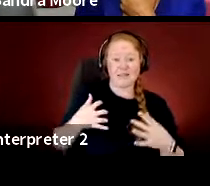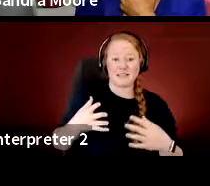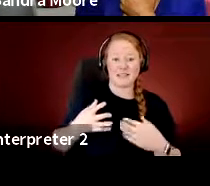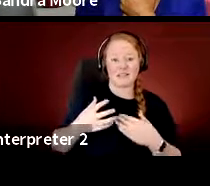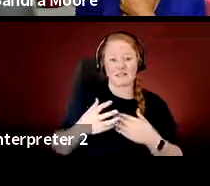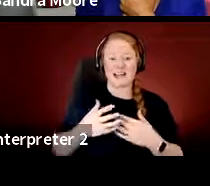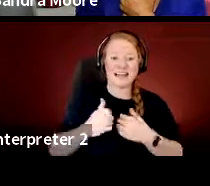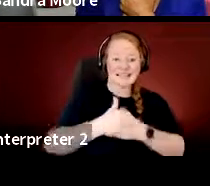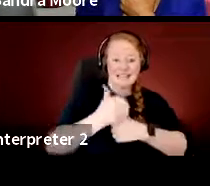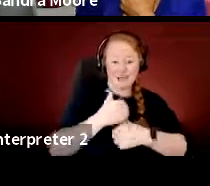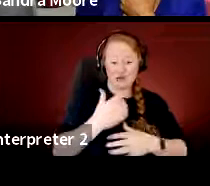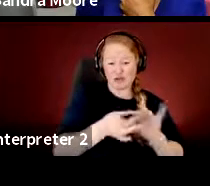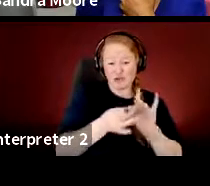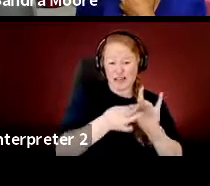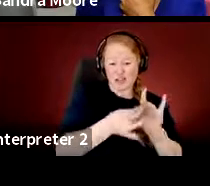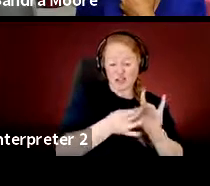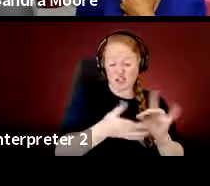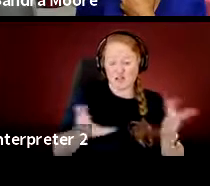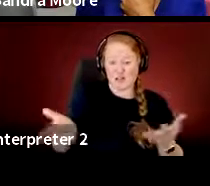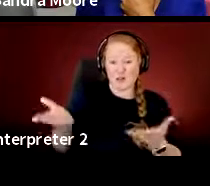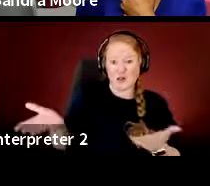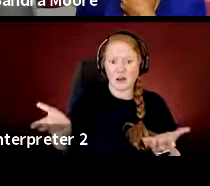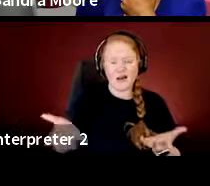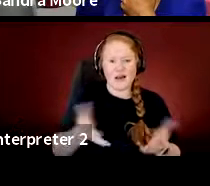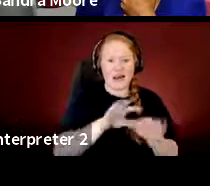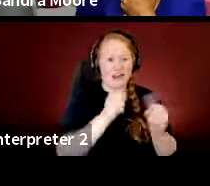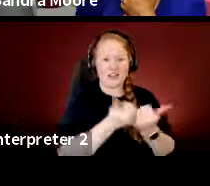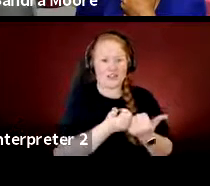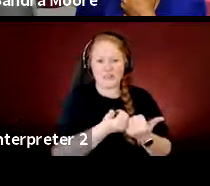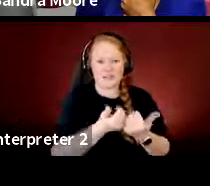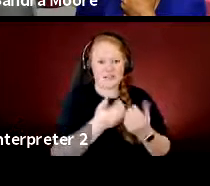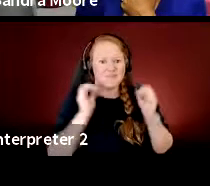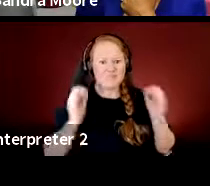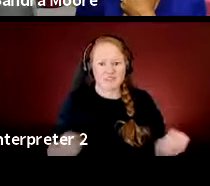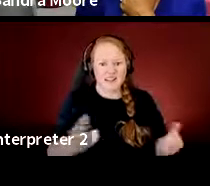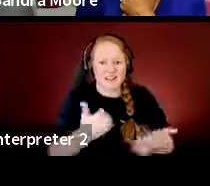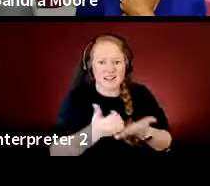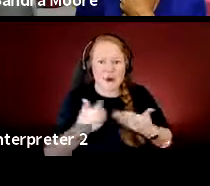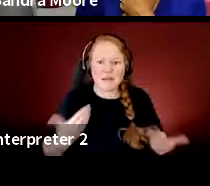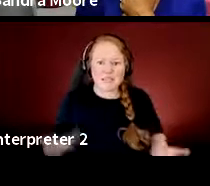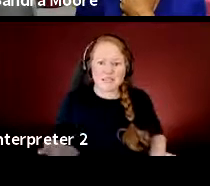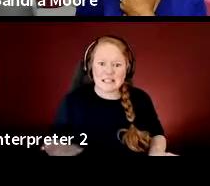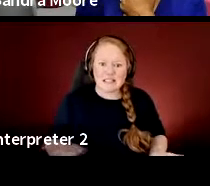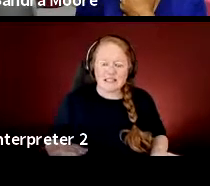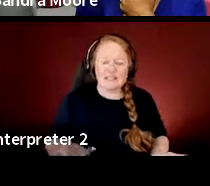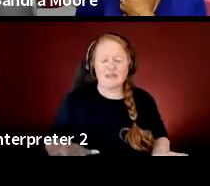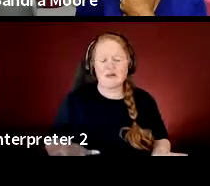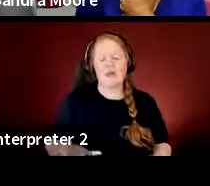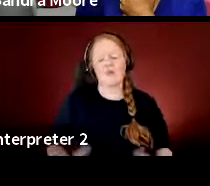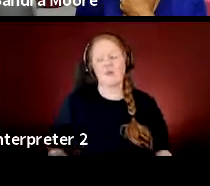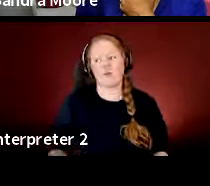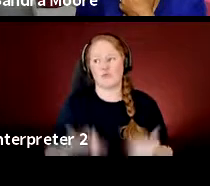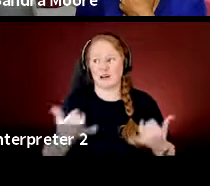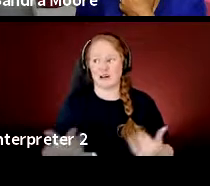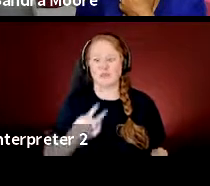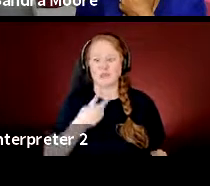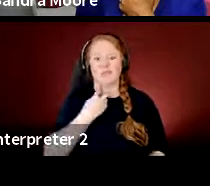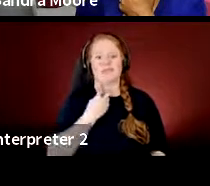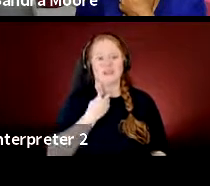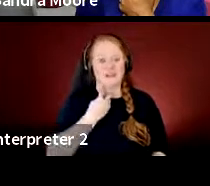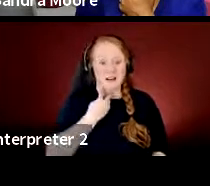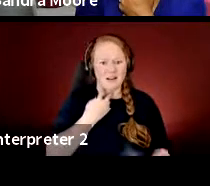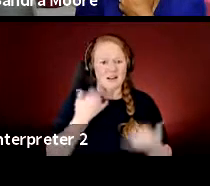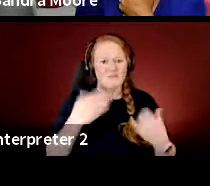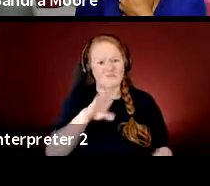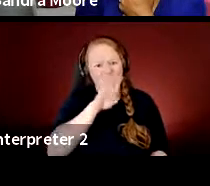there were no agencies here that could help me. I am really at a standstill where I'm